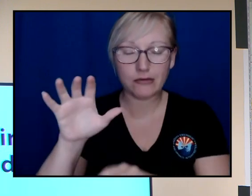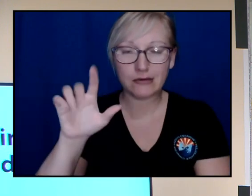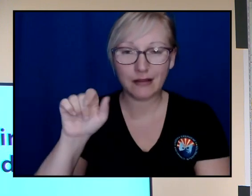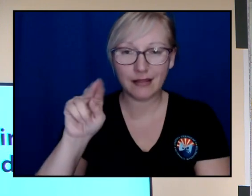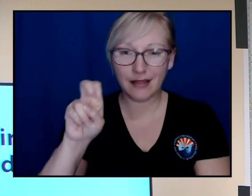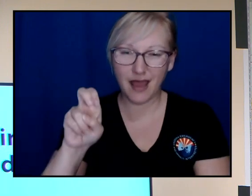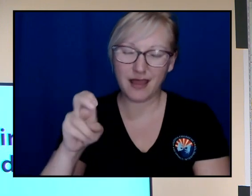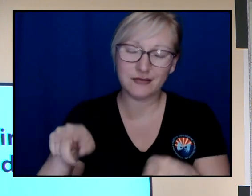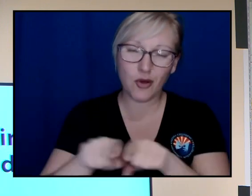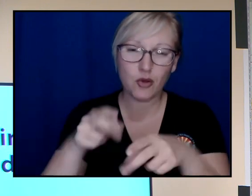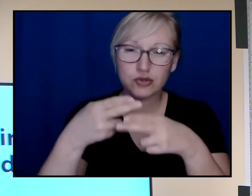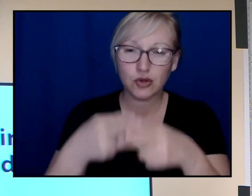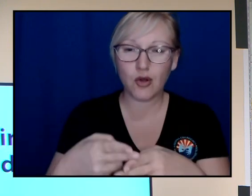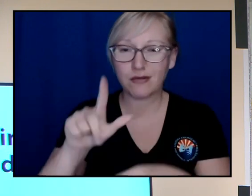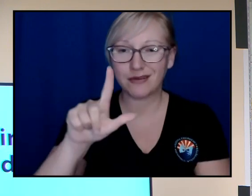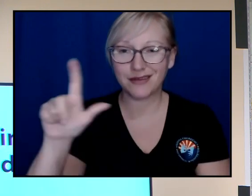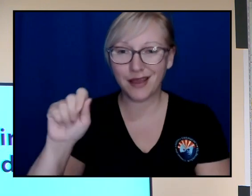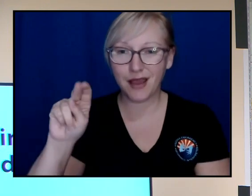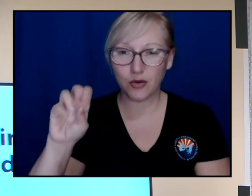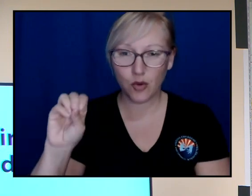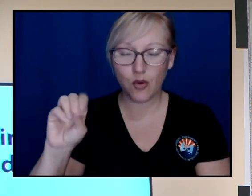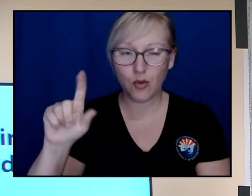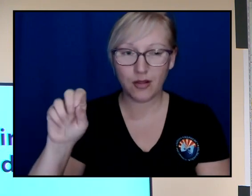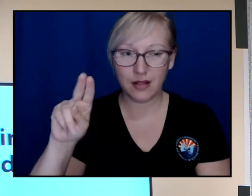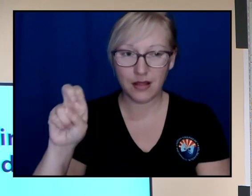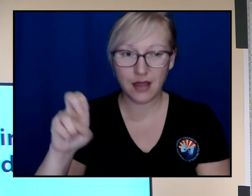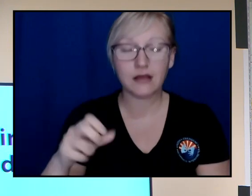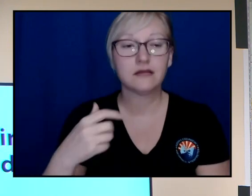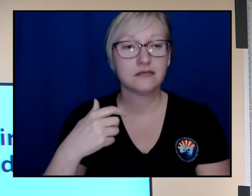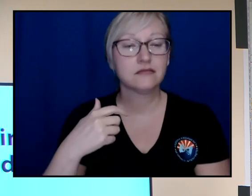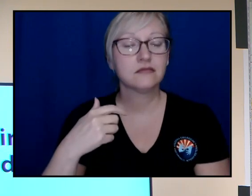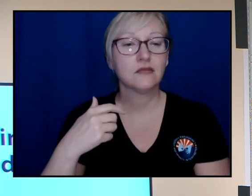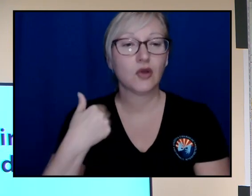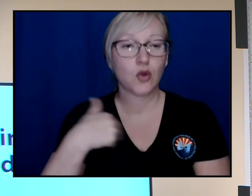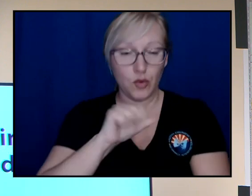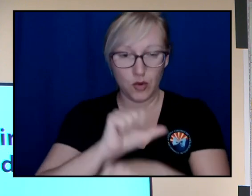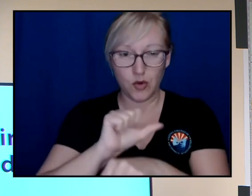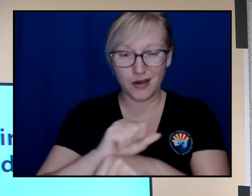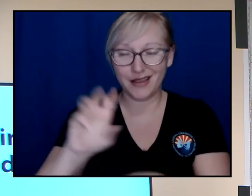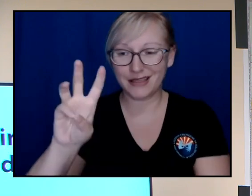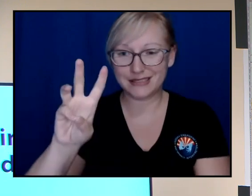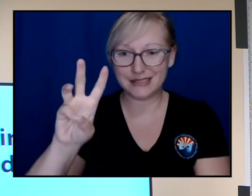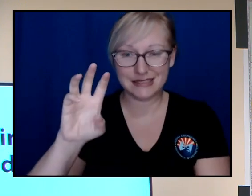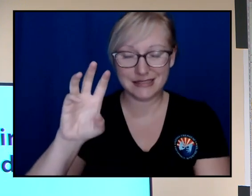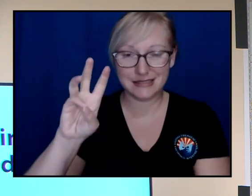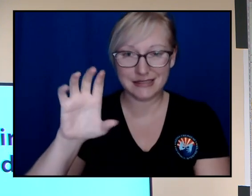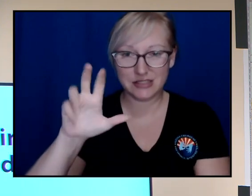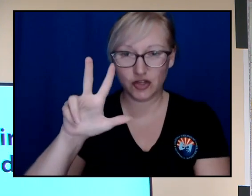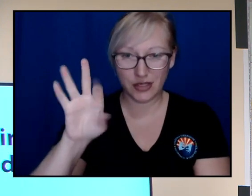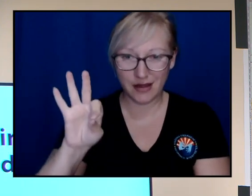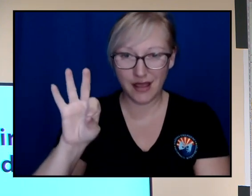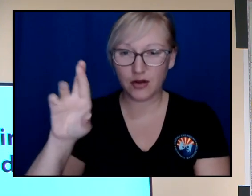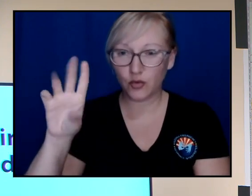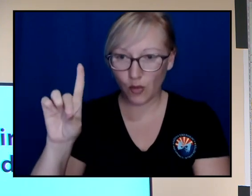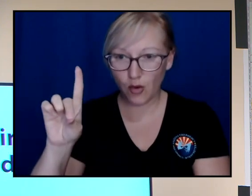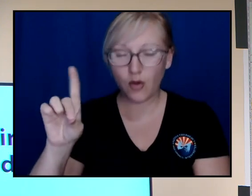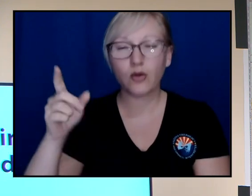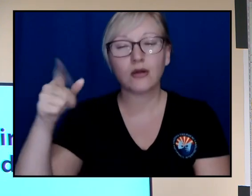have a grader out on the 639 road. They're trying to make that a road where we can haul material out of that